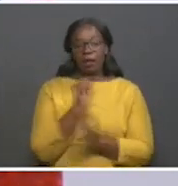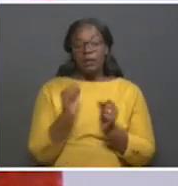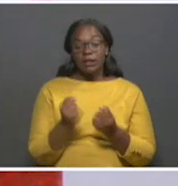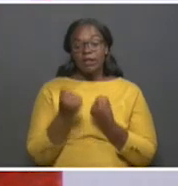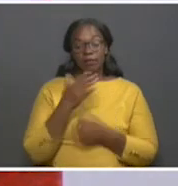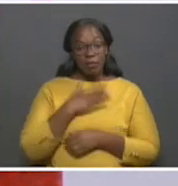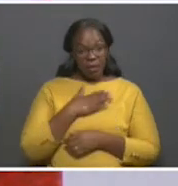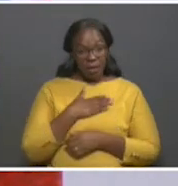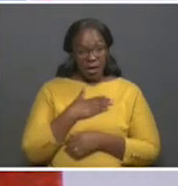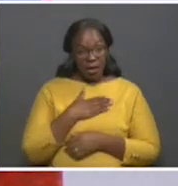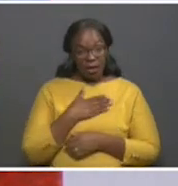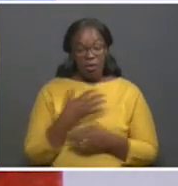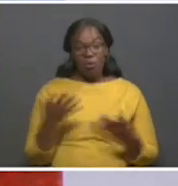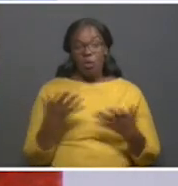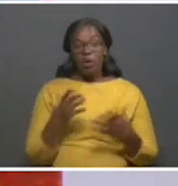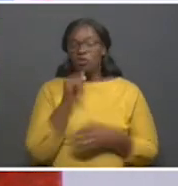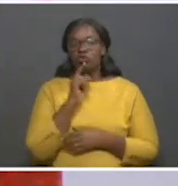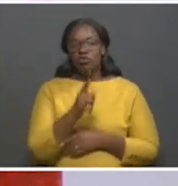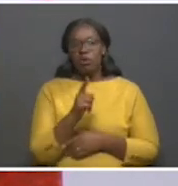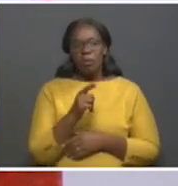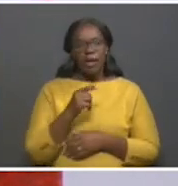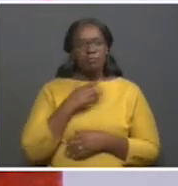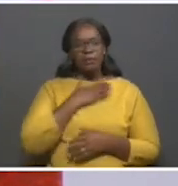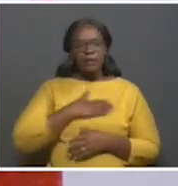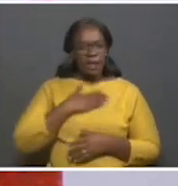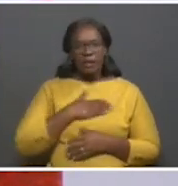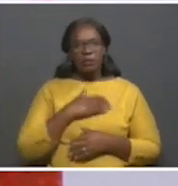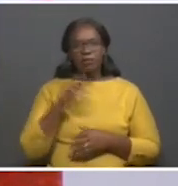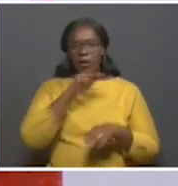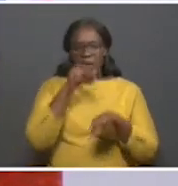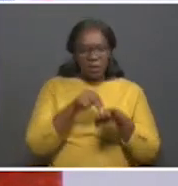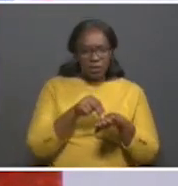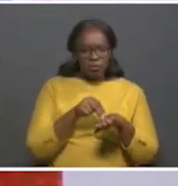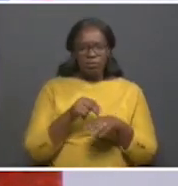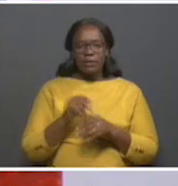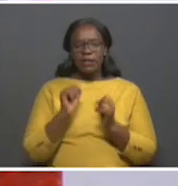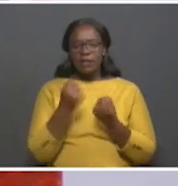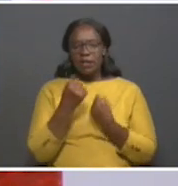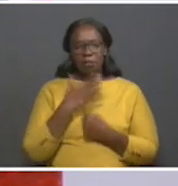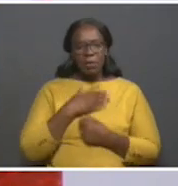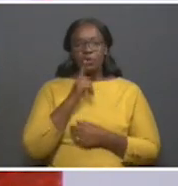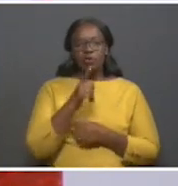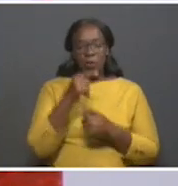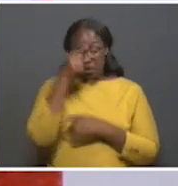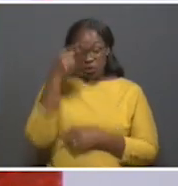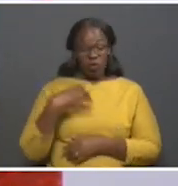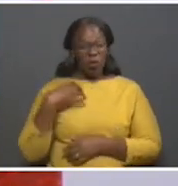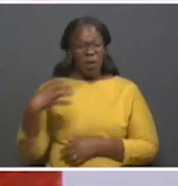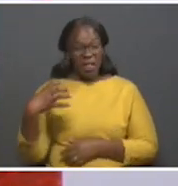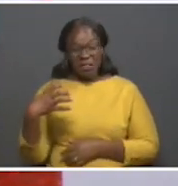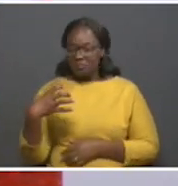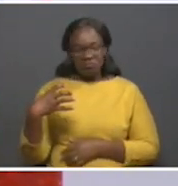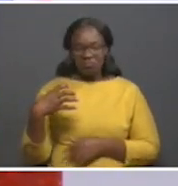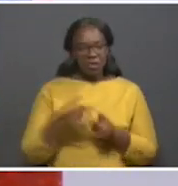our safety, is not guaranteed by the size of our nation. Our safety is not guaranteed by the wealth of our nation. You can ask